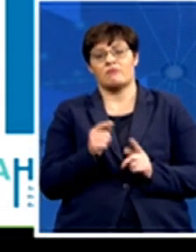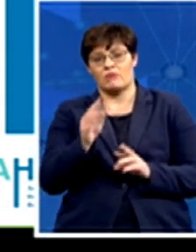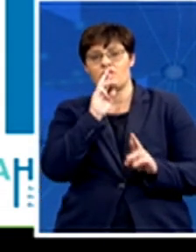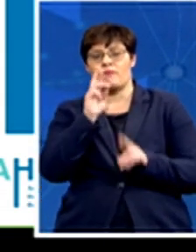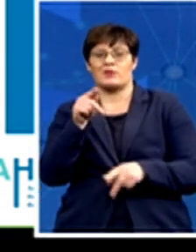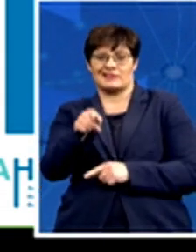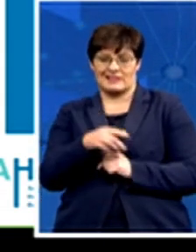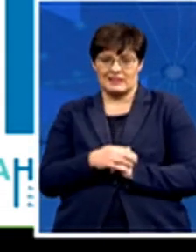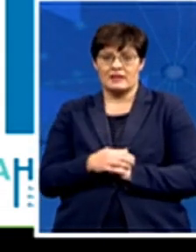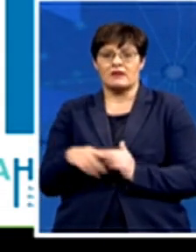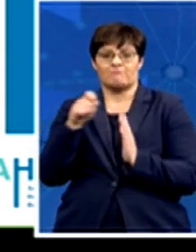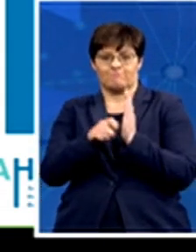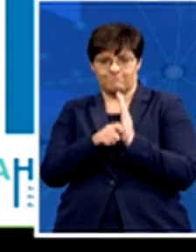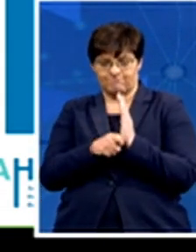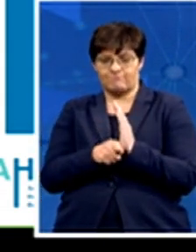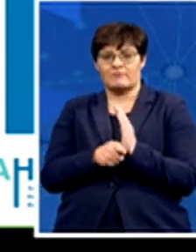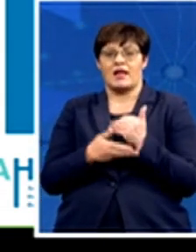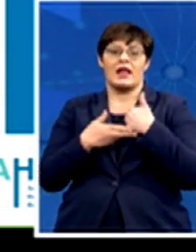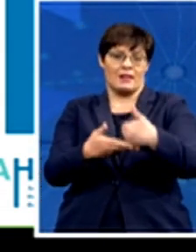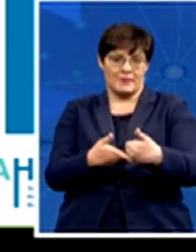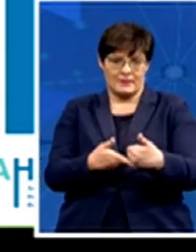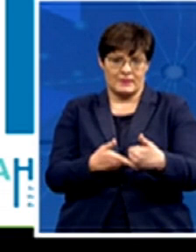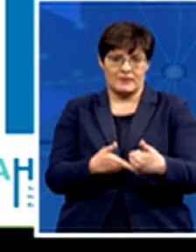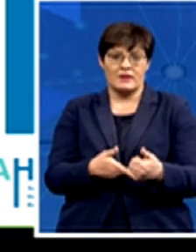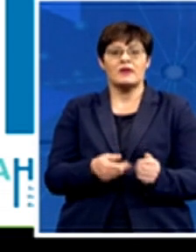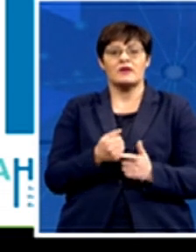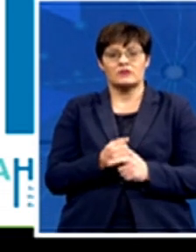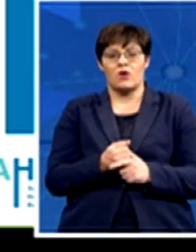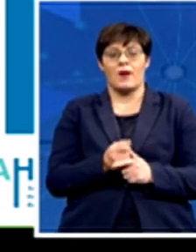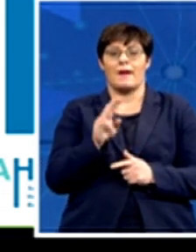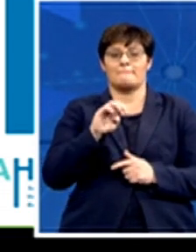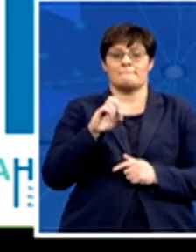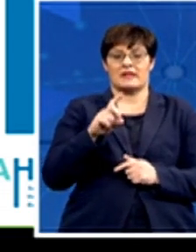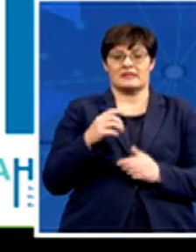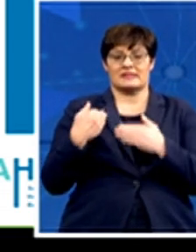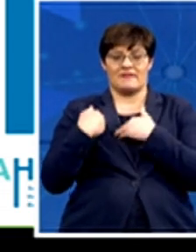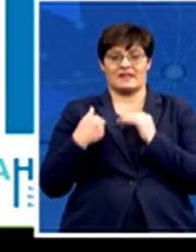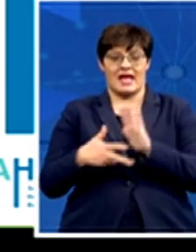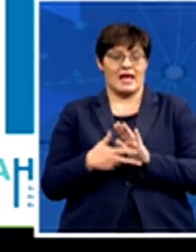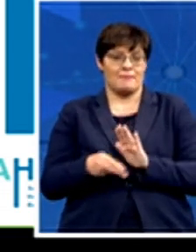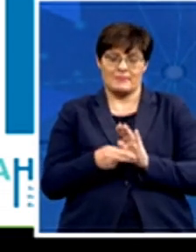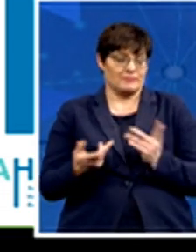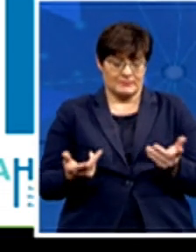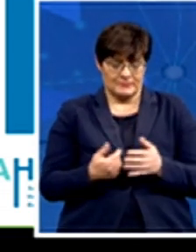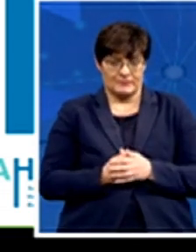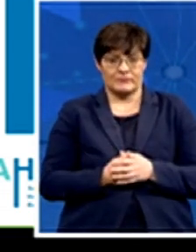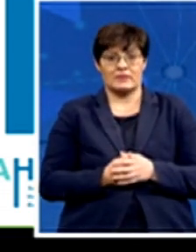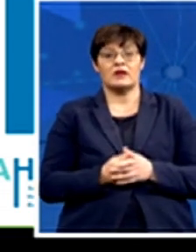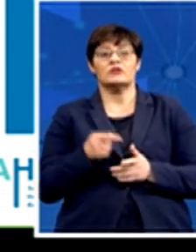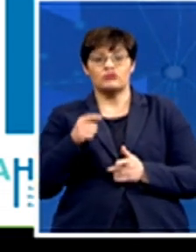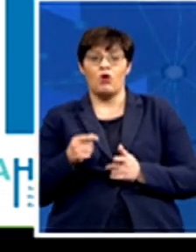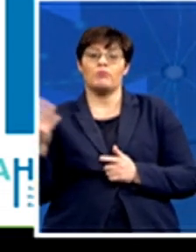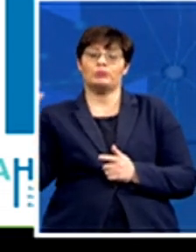behalf if they will not be using a MedSafety app. Then the last one, which is the main thing about this presentation, is the MedSafety app,